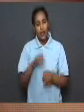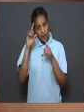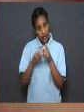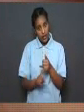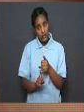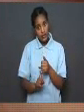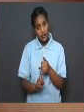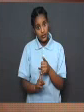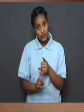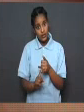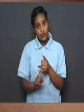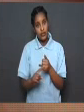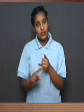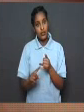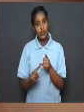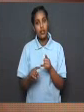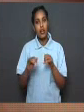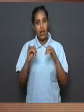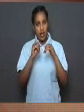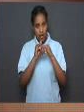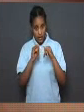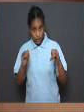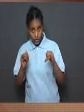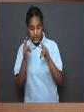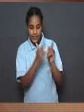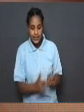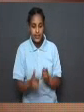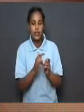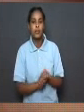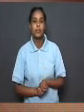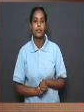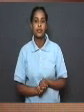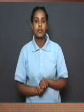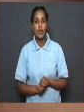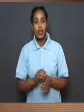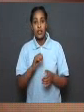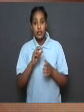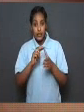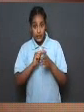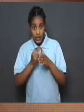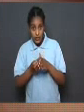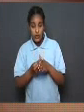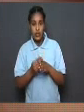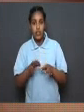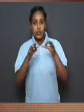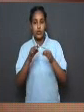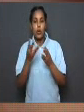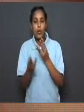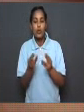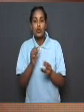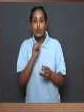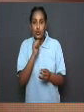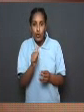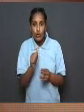Finally, we have an isolated system. Neither the transfer of mass nor